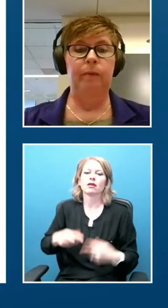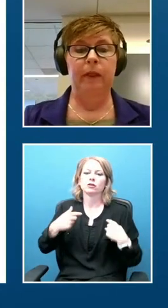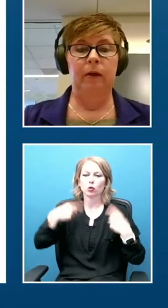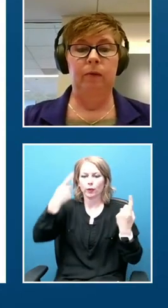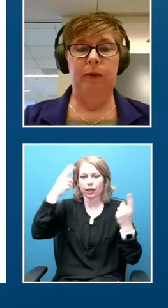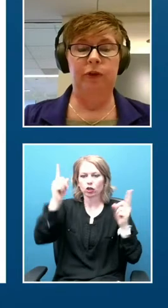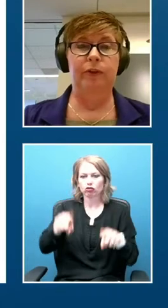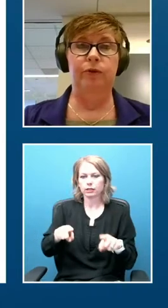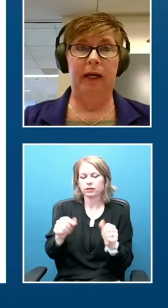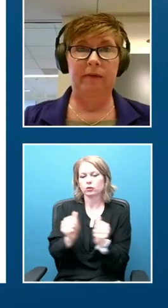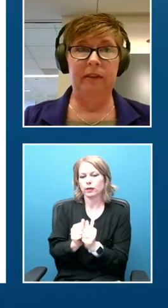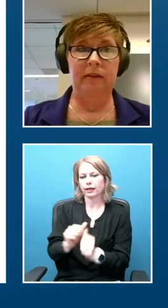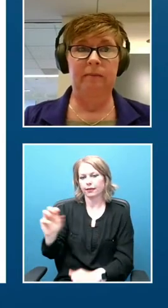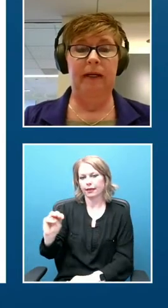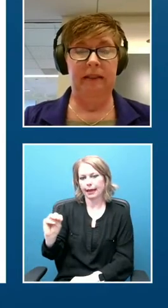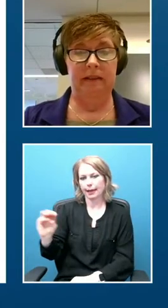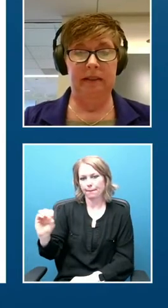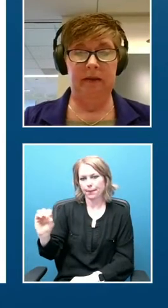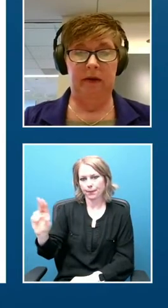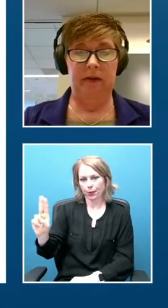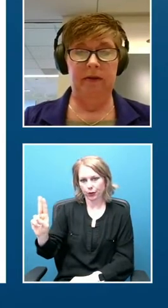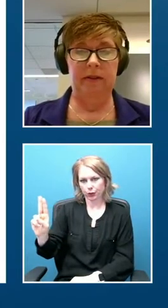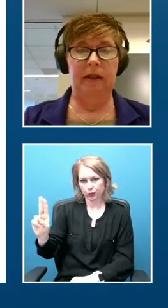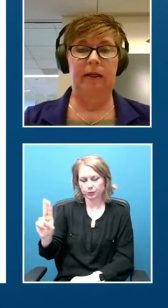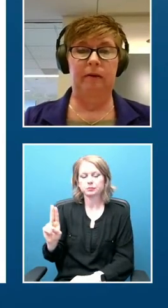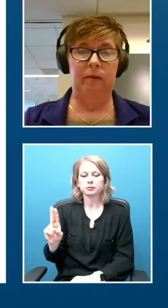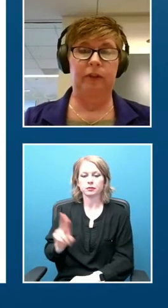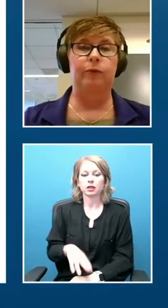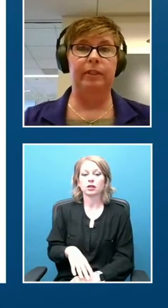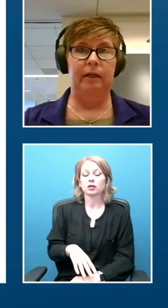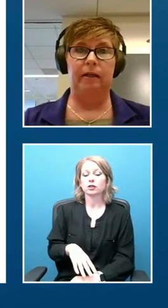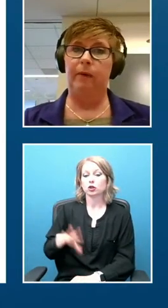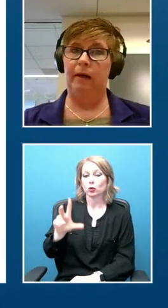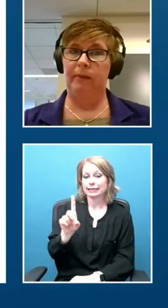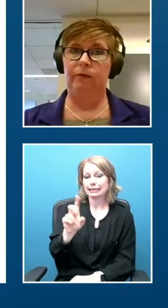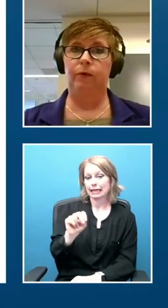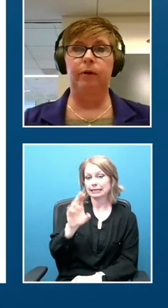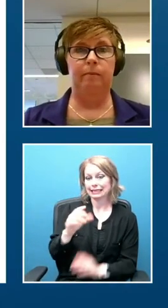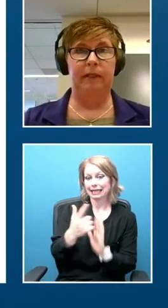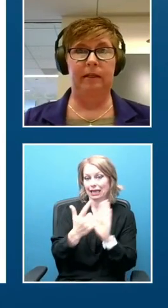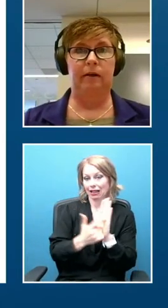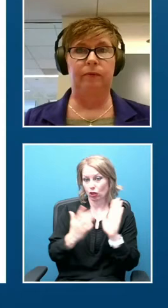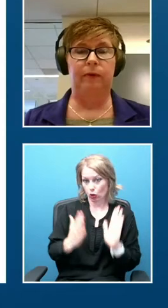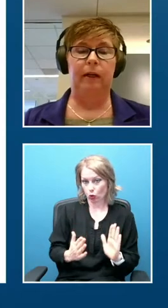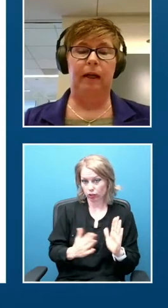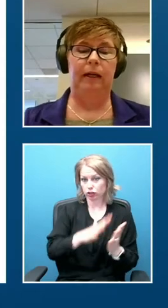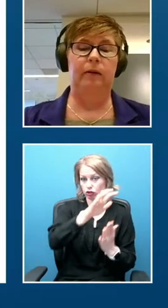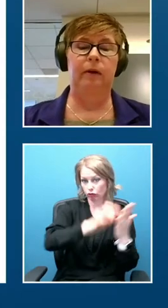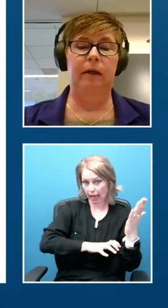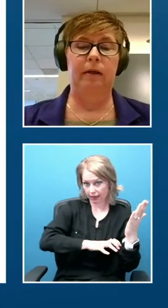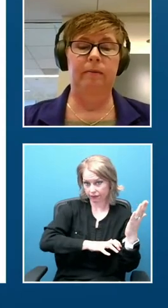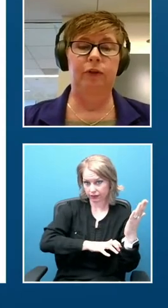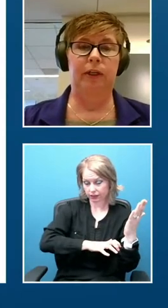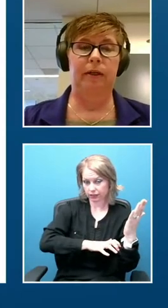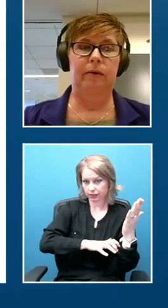MOU, which was drafted by DNC lawyers and which was signed by Biafor, myself,